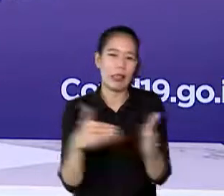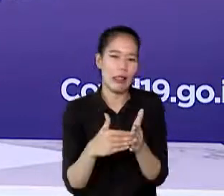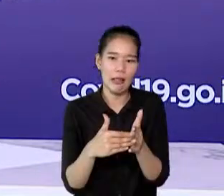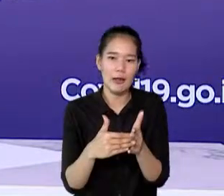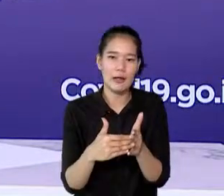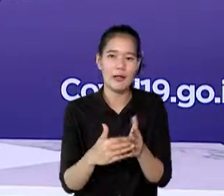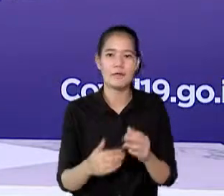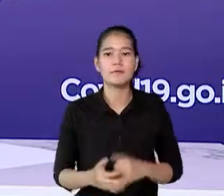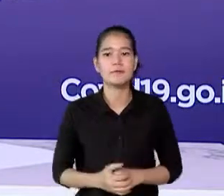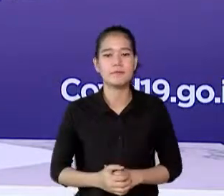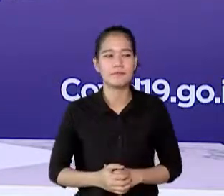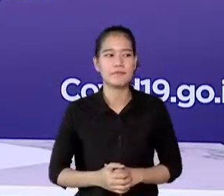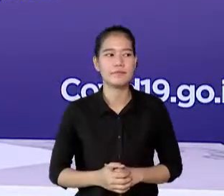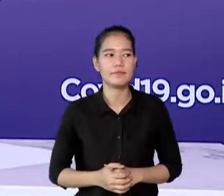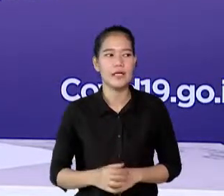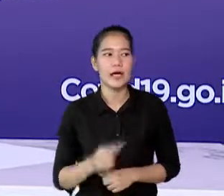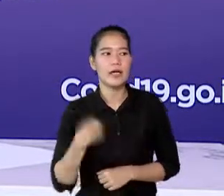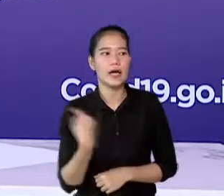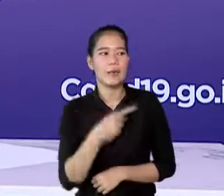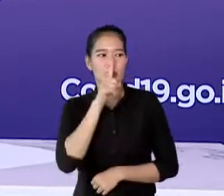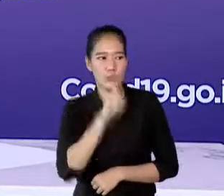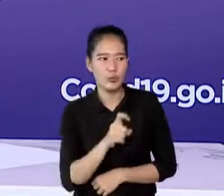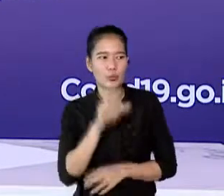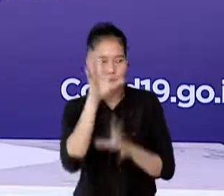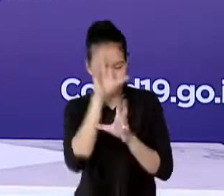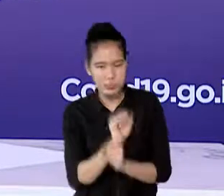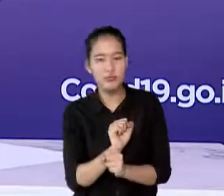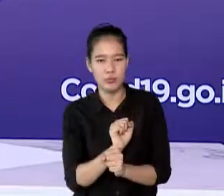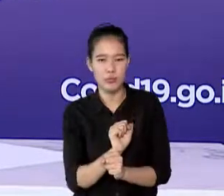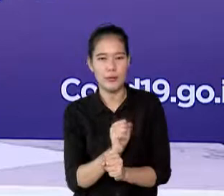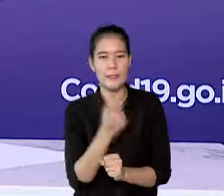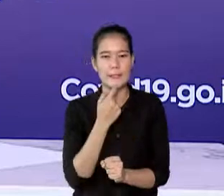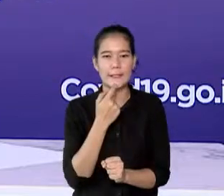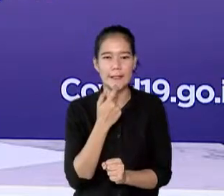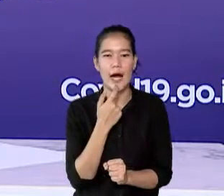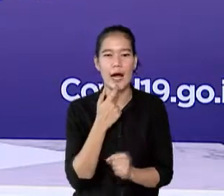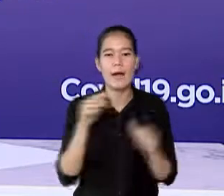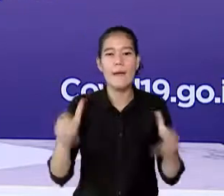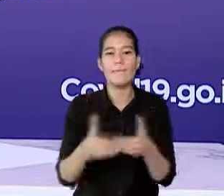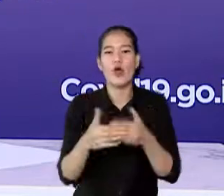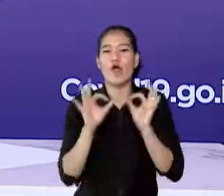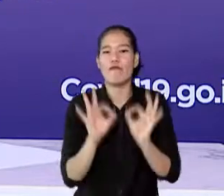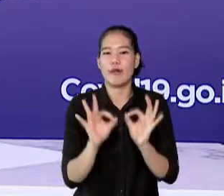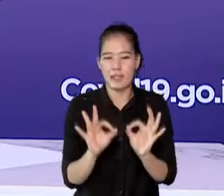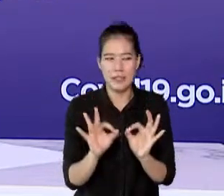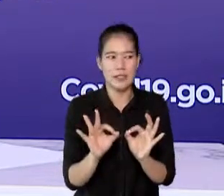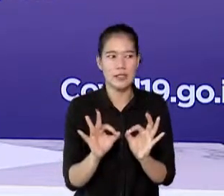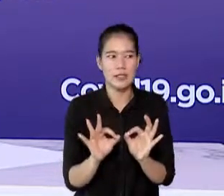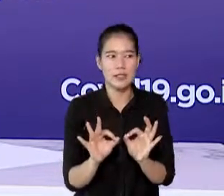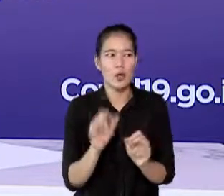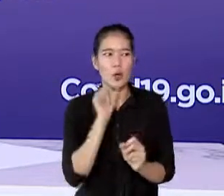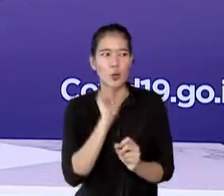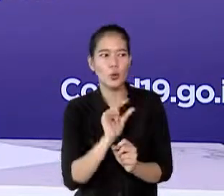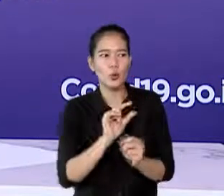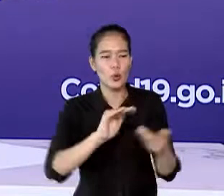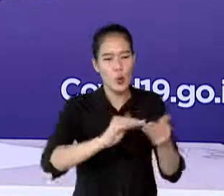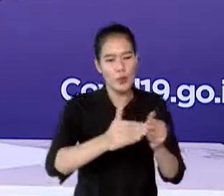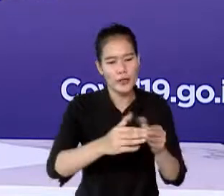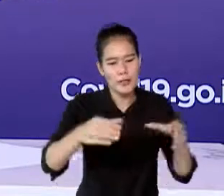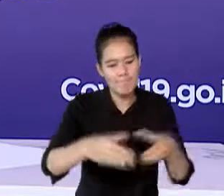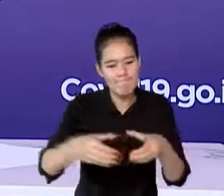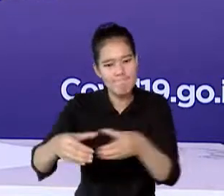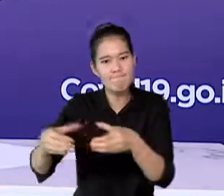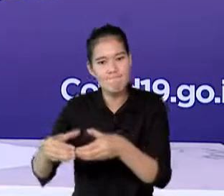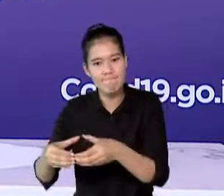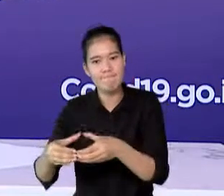yet. We need to understand that effective protections means protecting the community as a